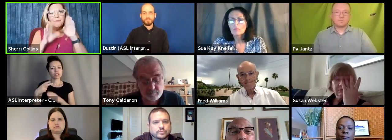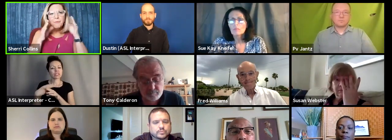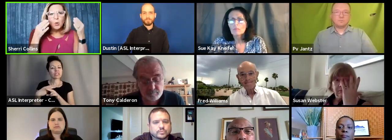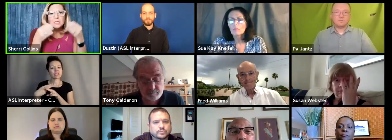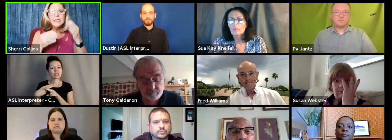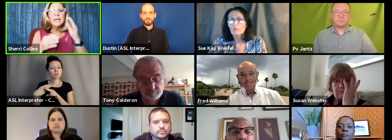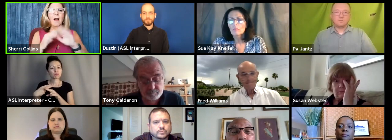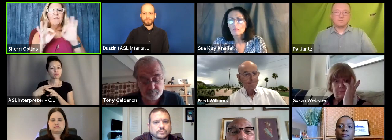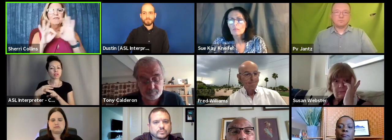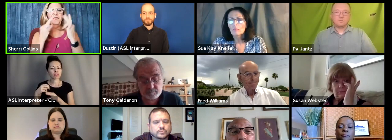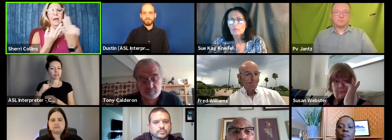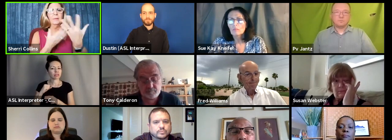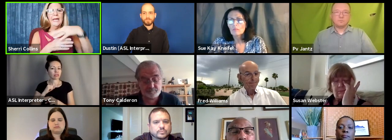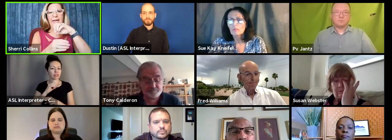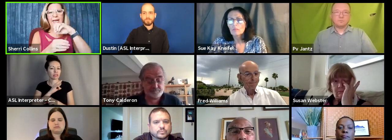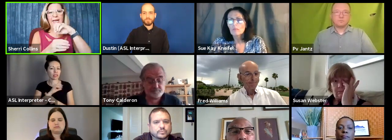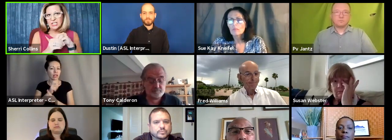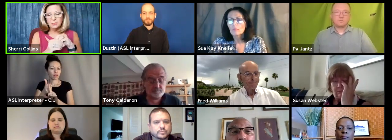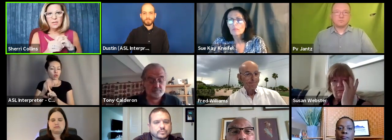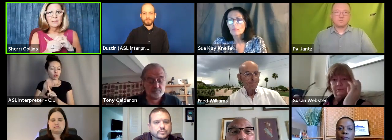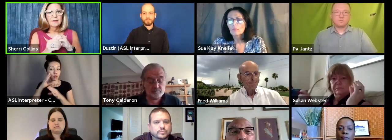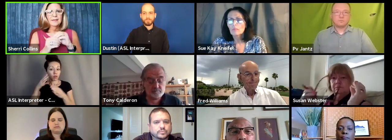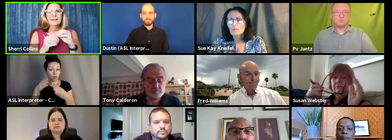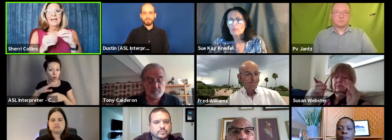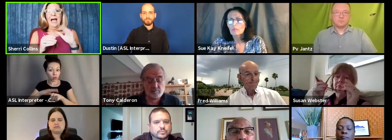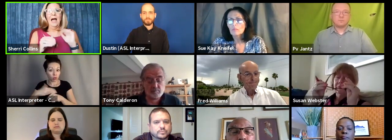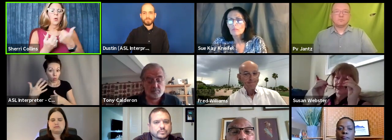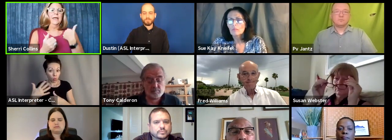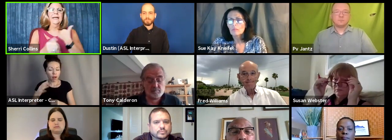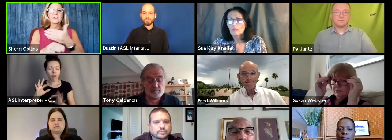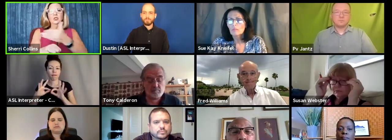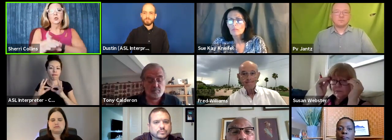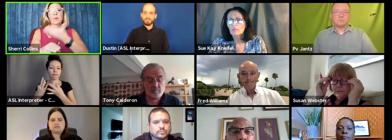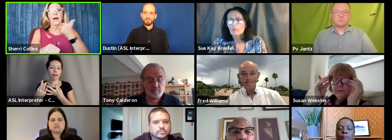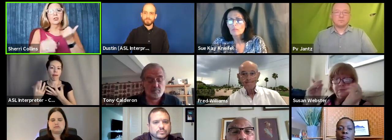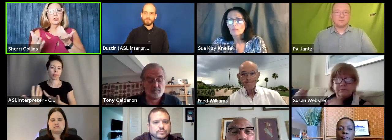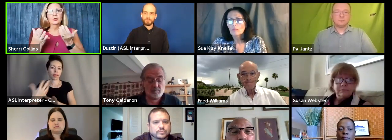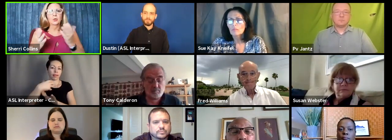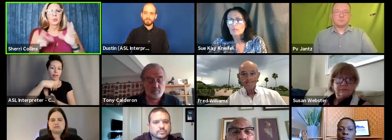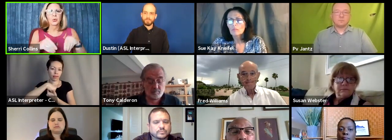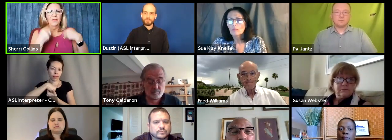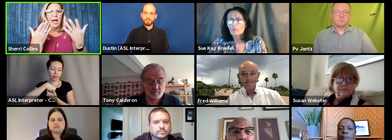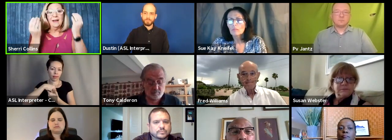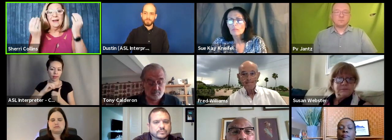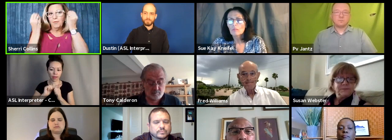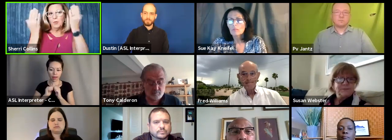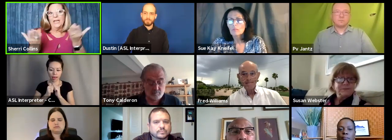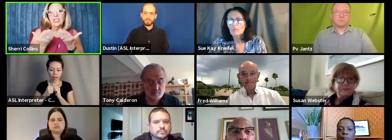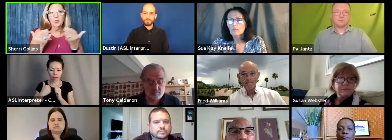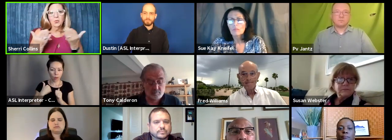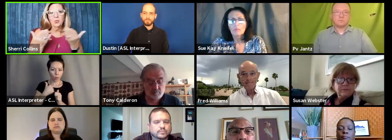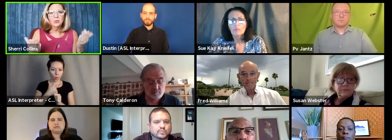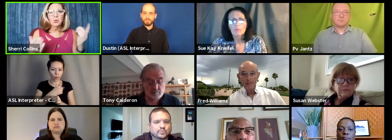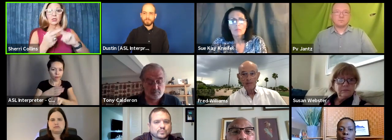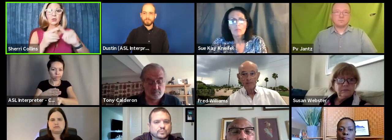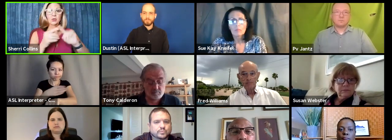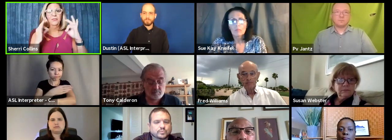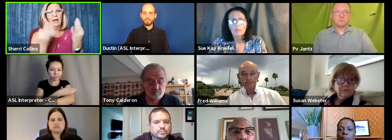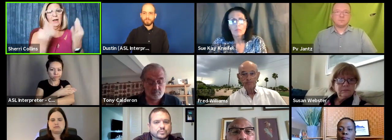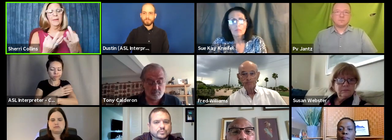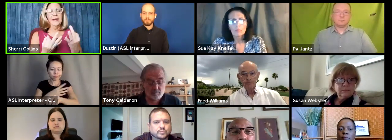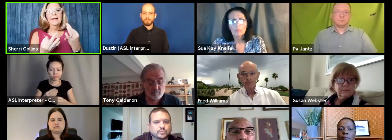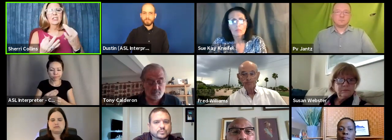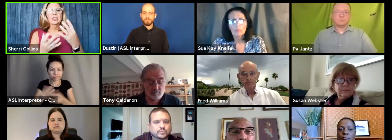she's been focusing on family engagement, how we can do better to provide information and resources